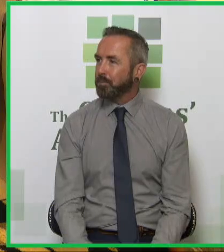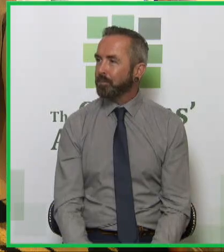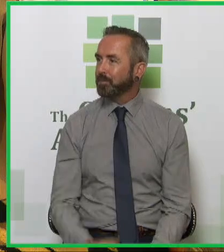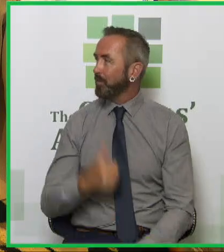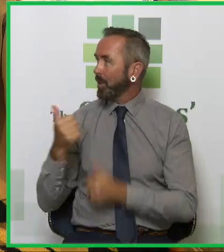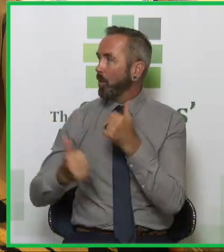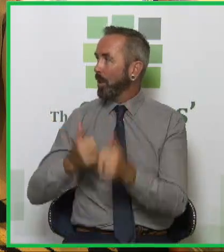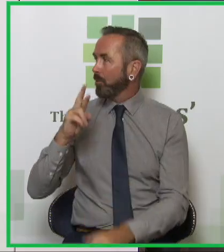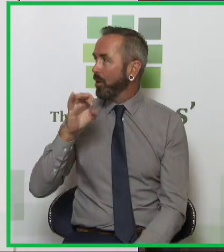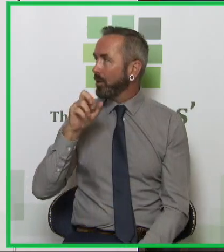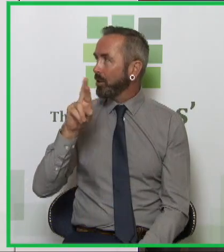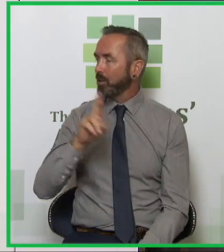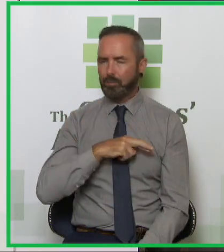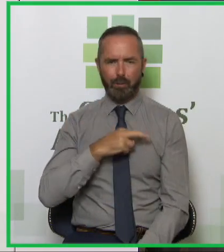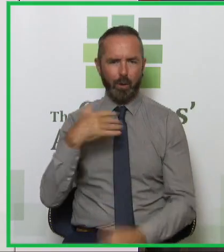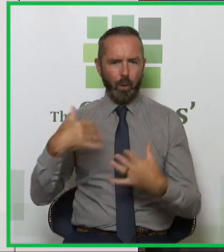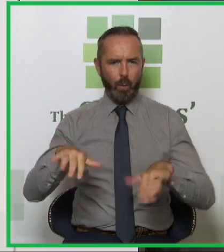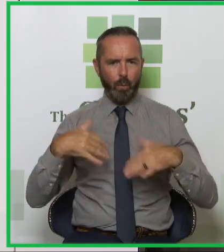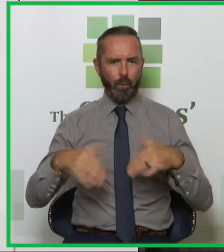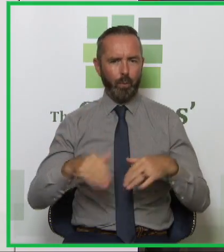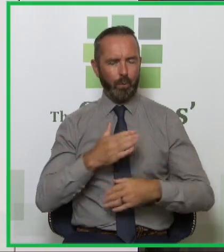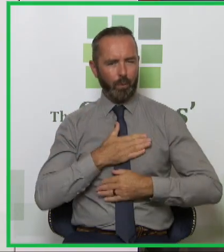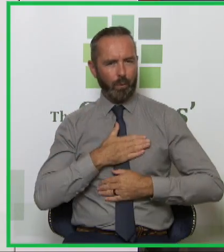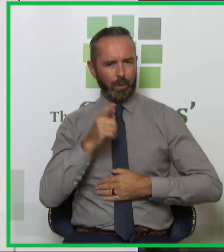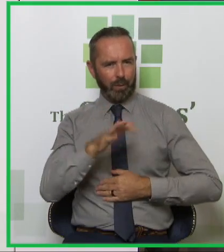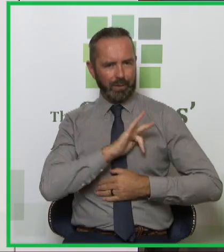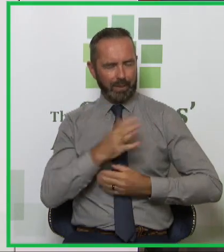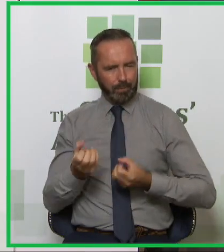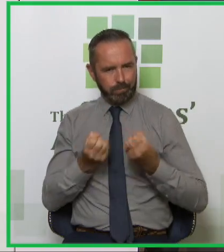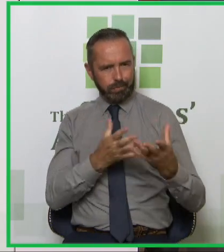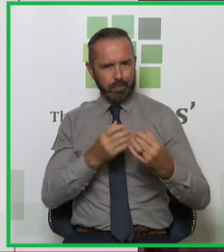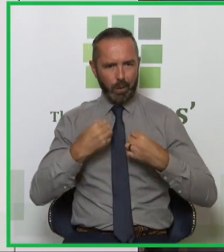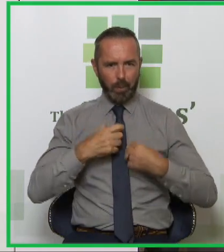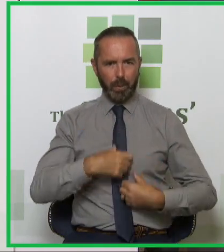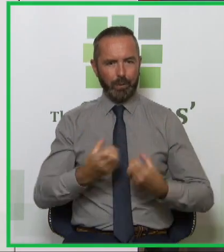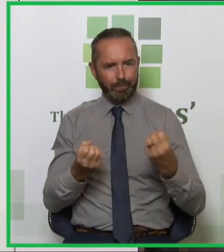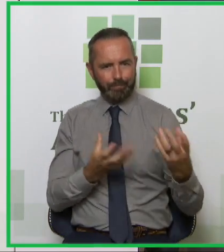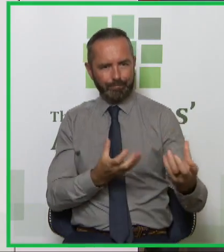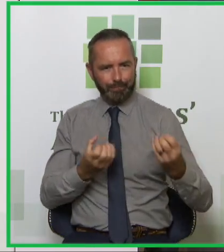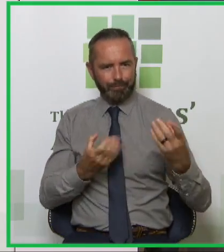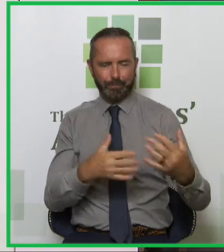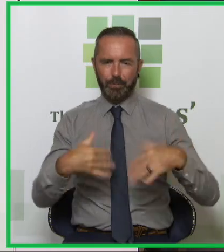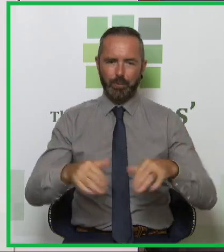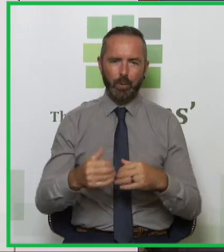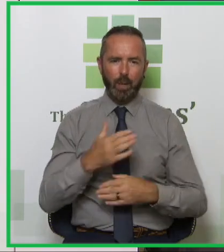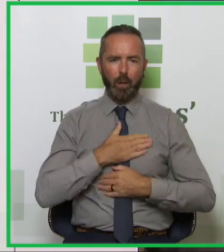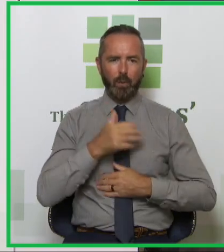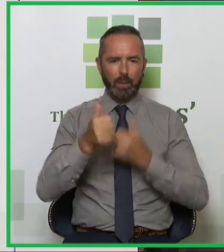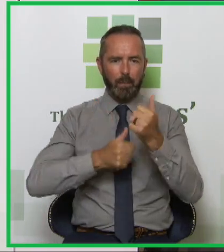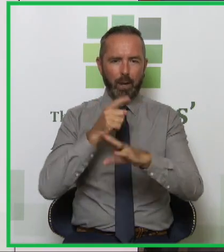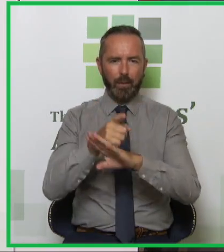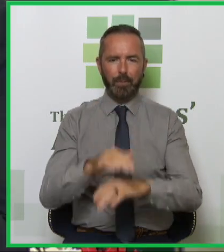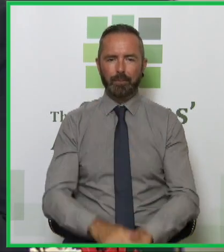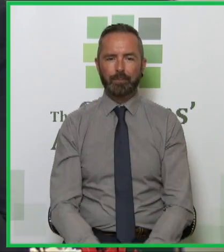Well done, Roger, and we always admire the likes of yourselves who share personal experiences and that apart from your own skills. And